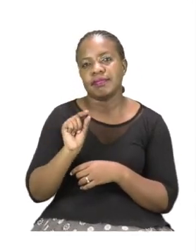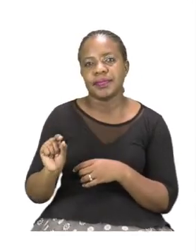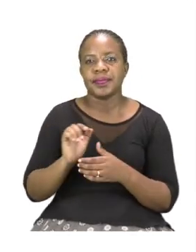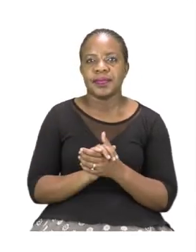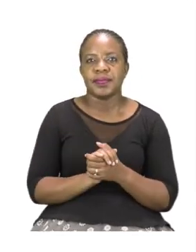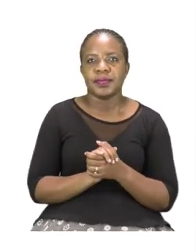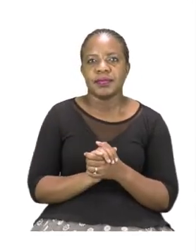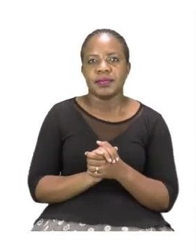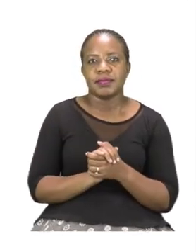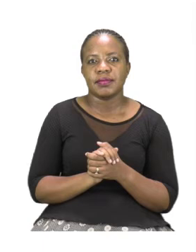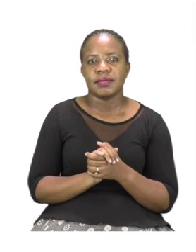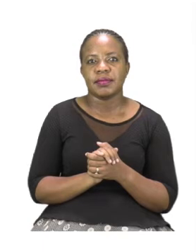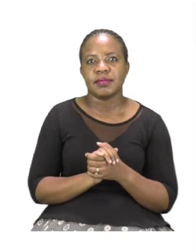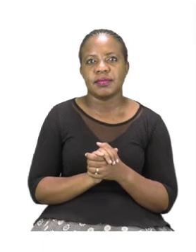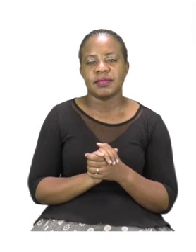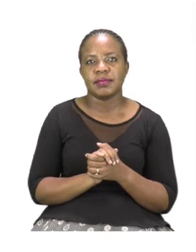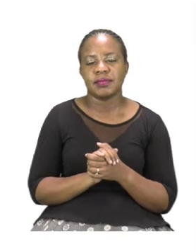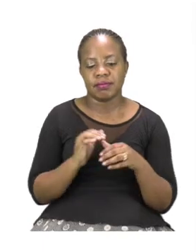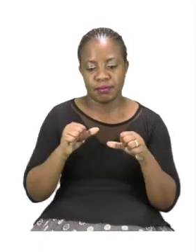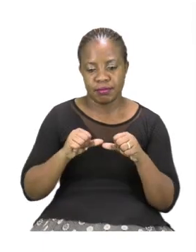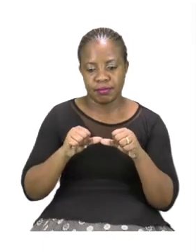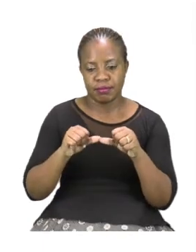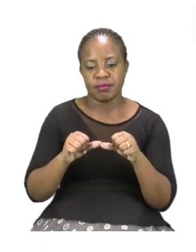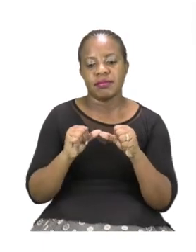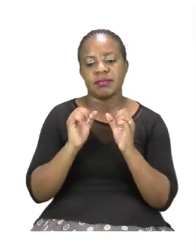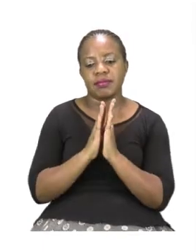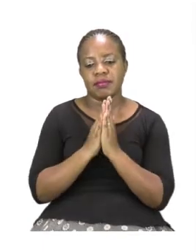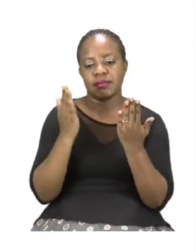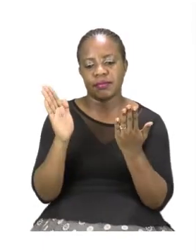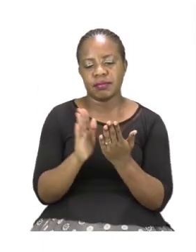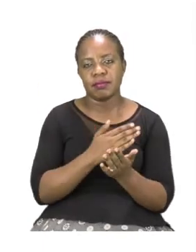Now, let us move on to page 4.